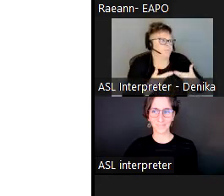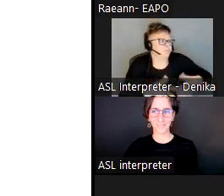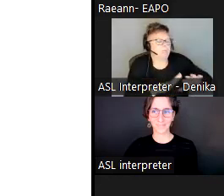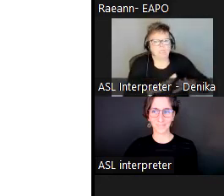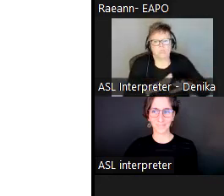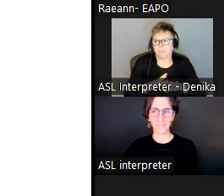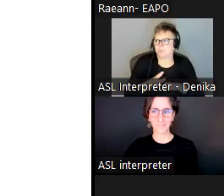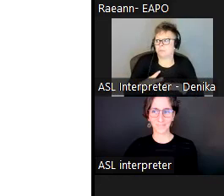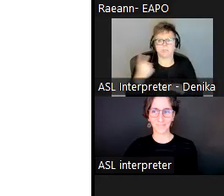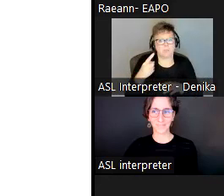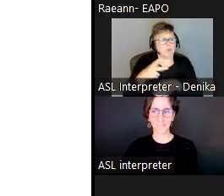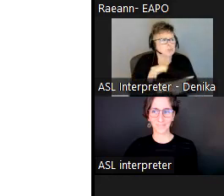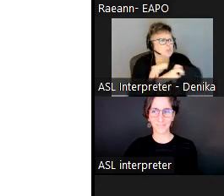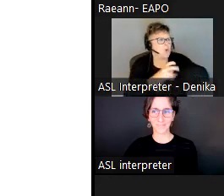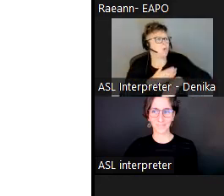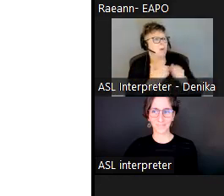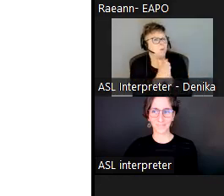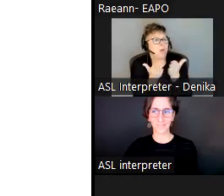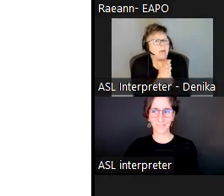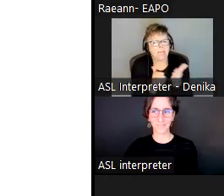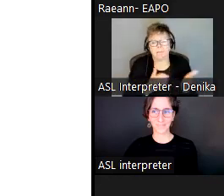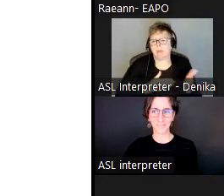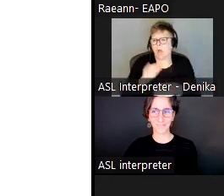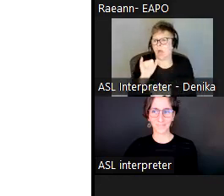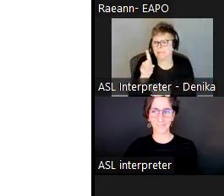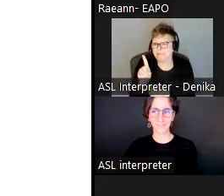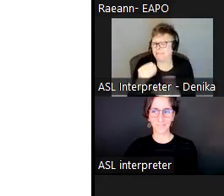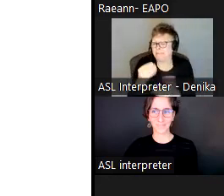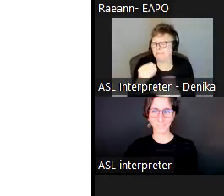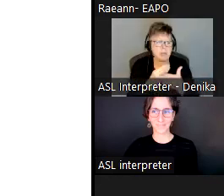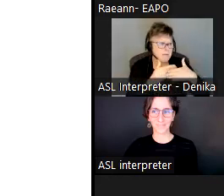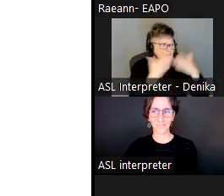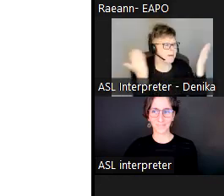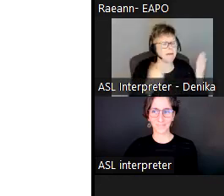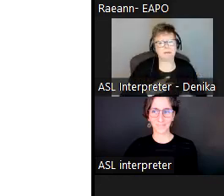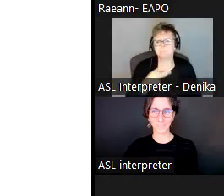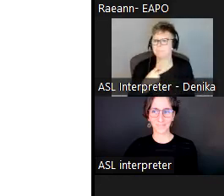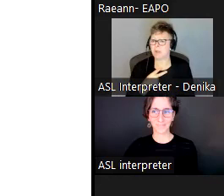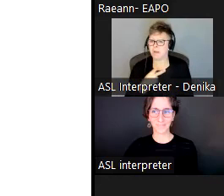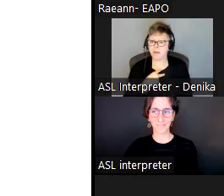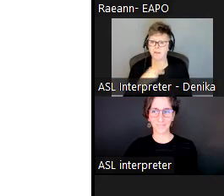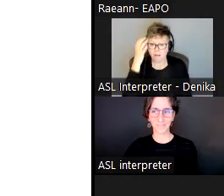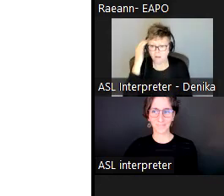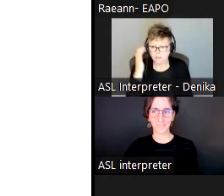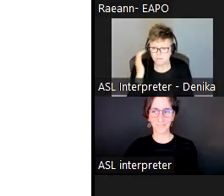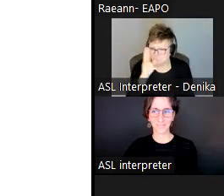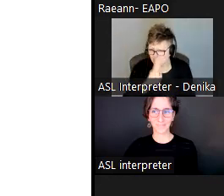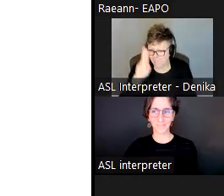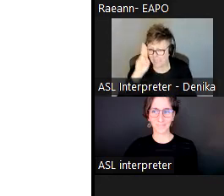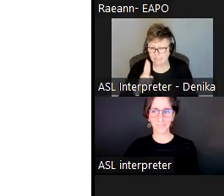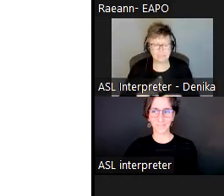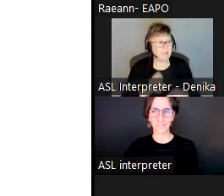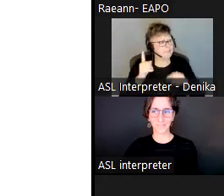wallet, all his IDs. He has no more money. He's stuck in the hospital, can't pay his